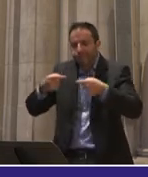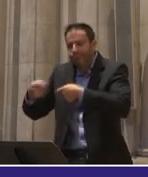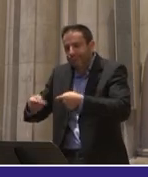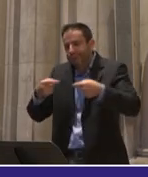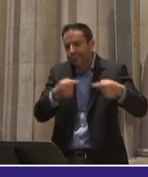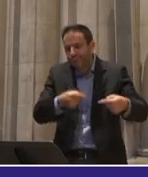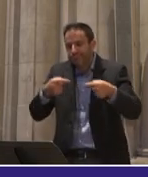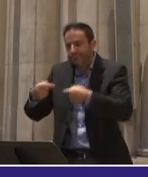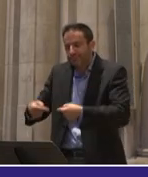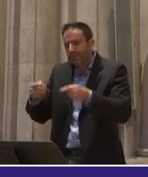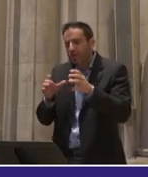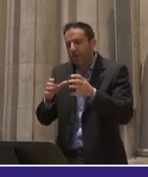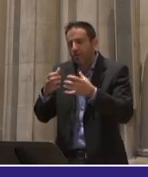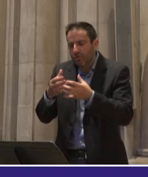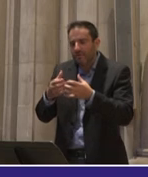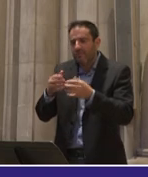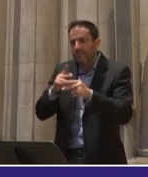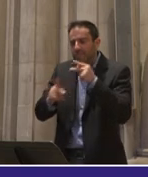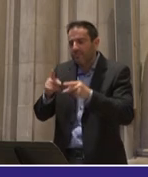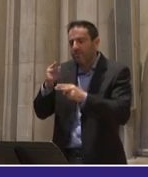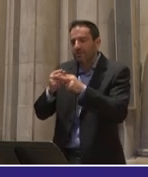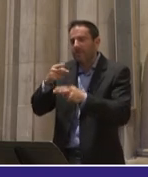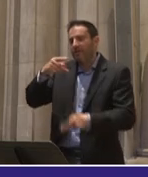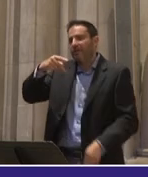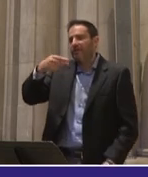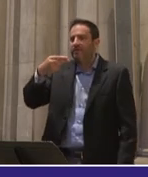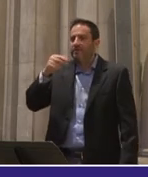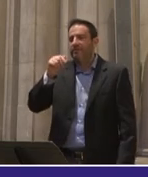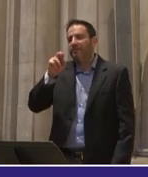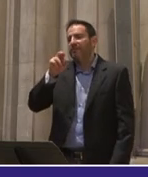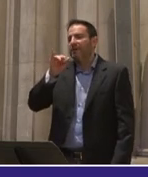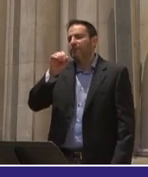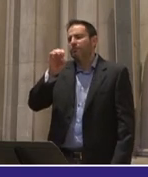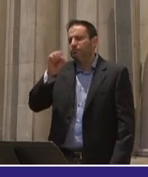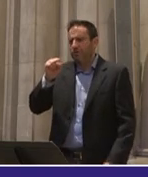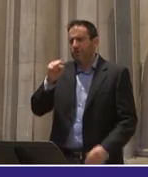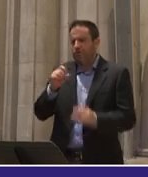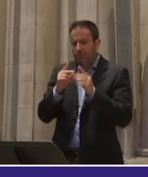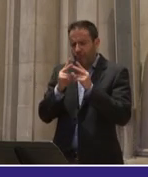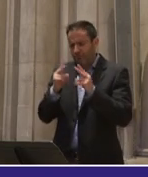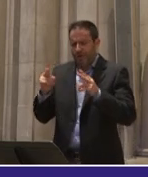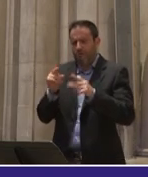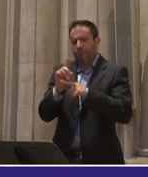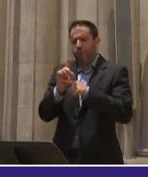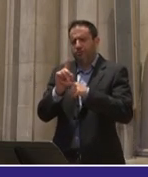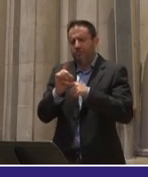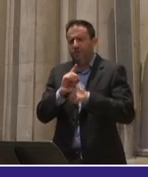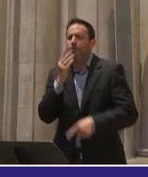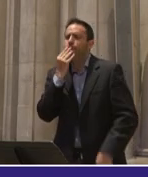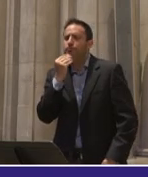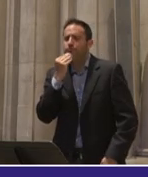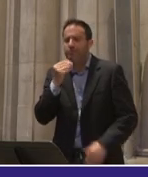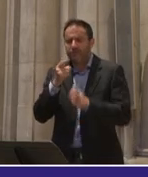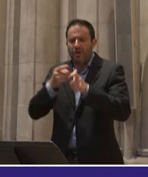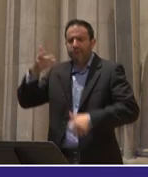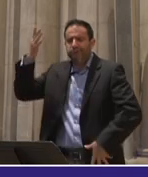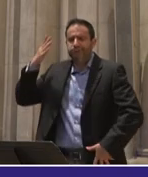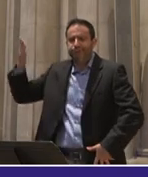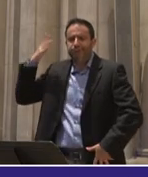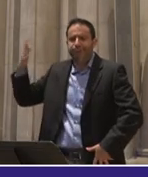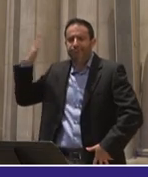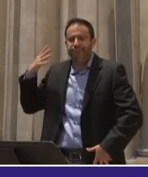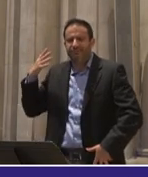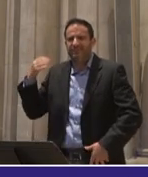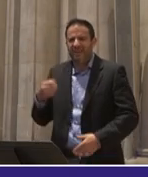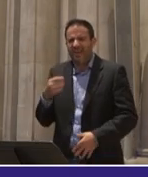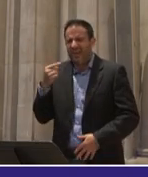group of people referred to as the Pharisees, among the most disciplined, rigorously observant Jews of Jesus' day. And they're often his